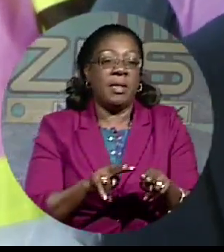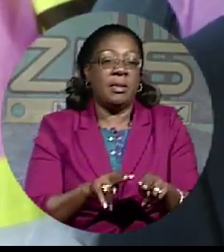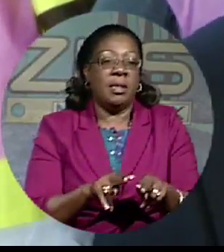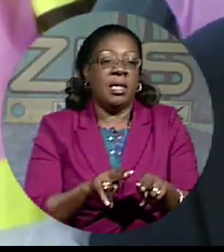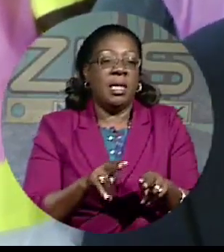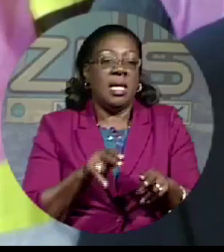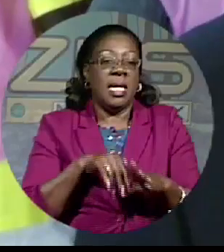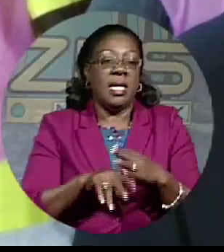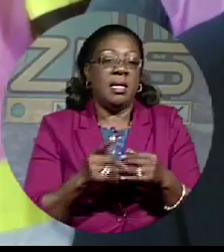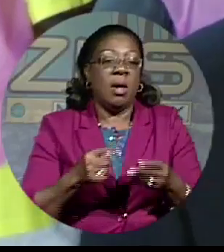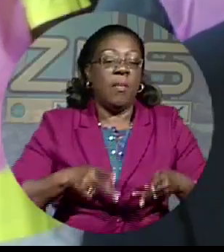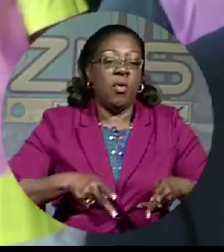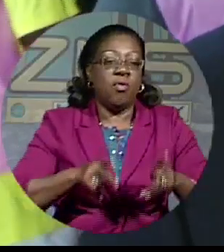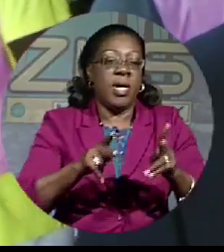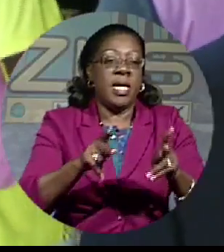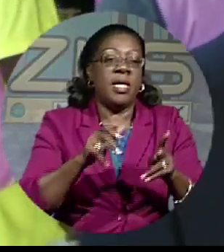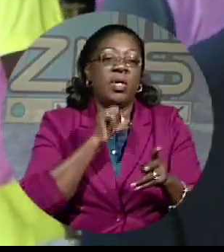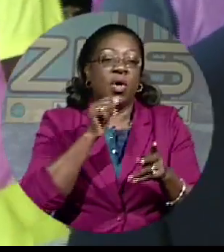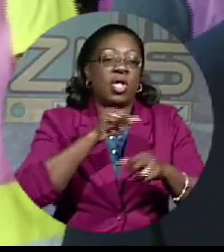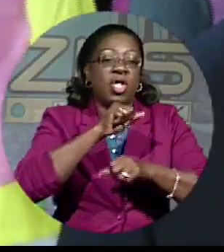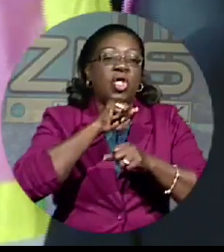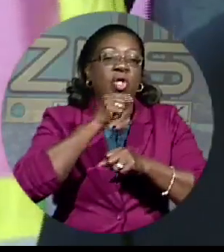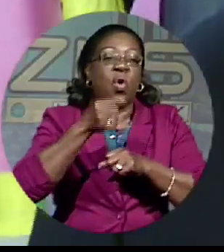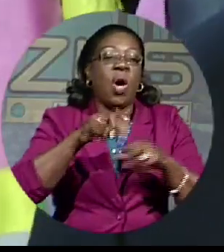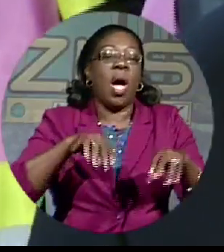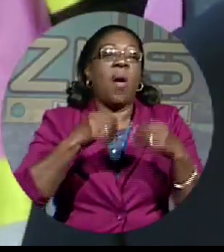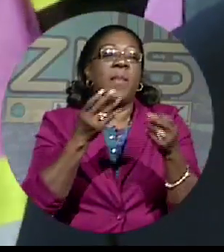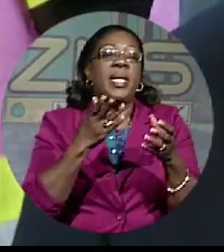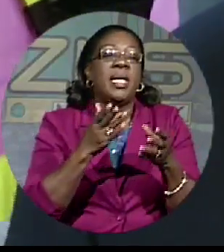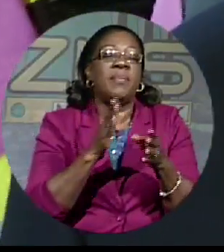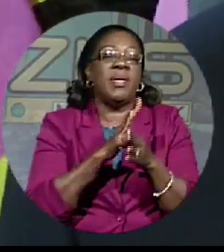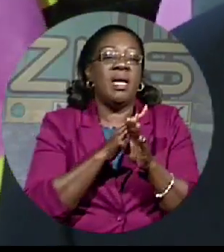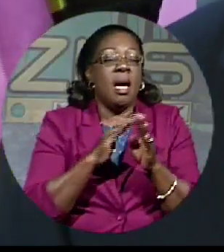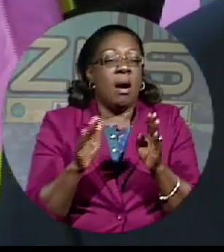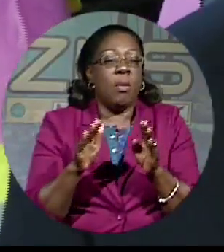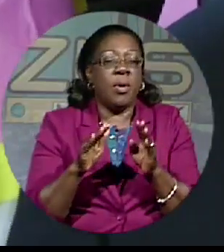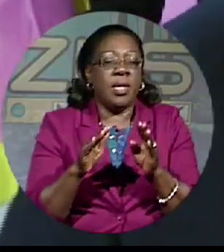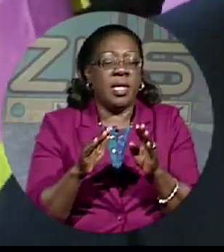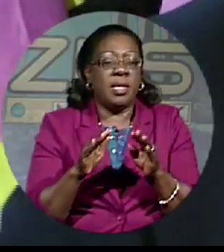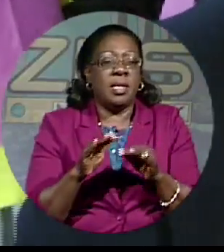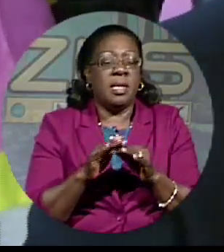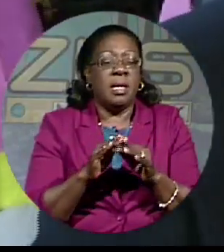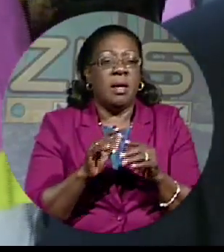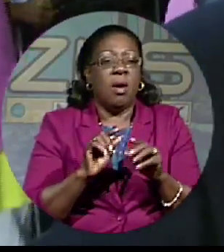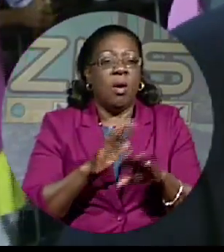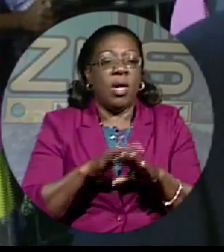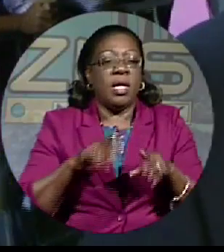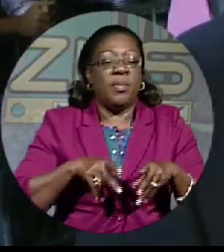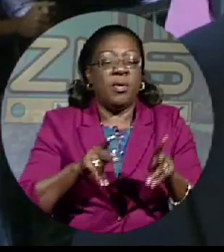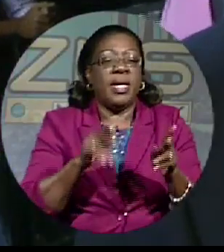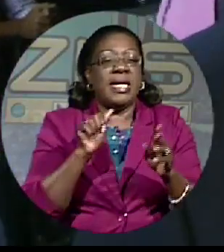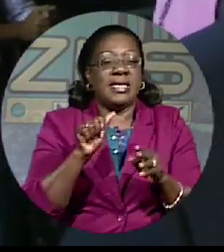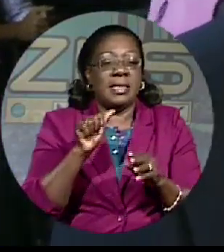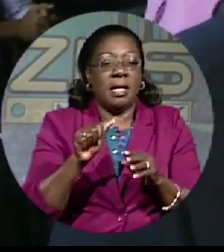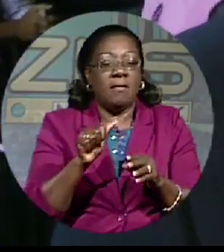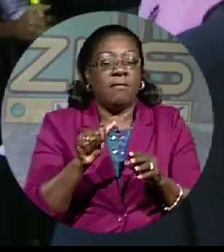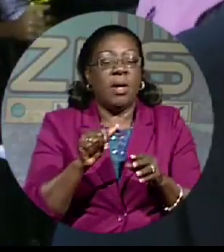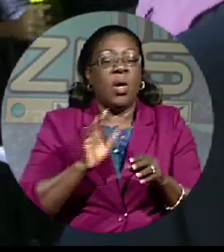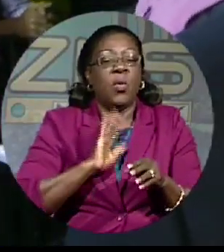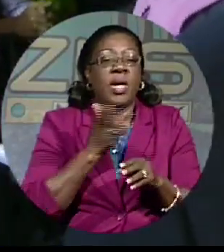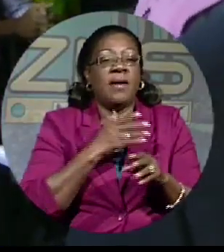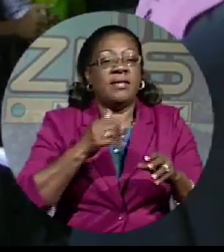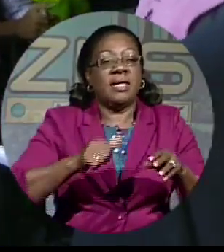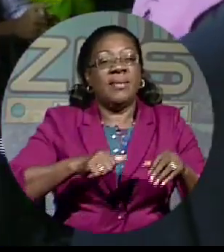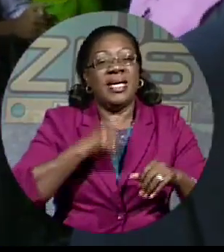the parade, not sure how many could have been avoided. I don't know if there's any could have been avoided on the parade itself. We had some